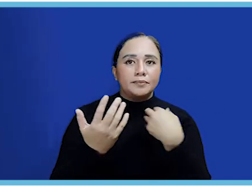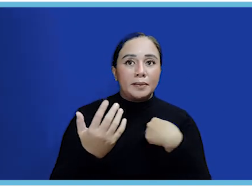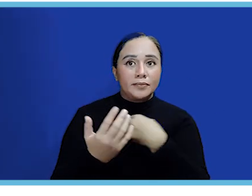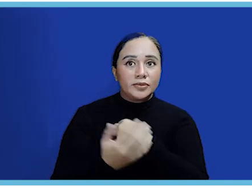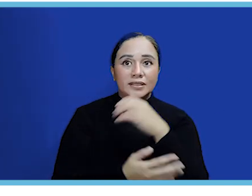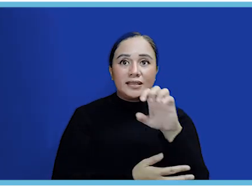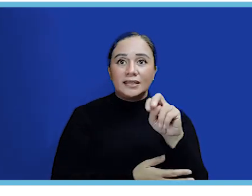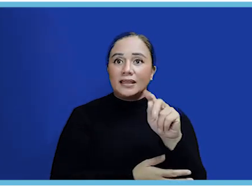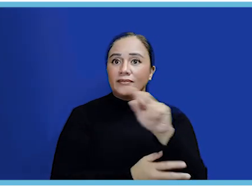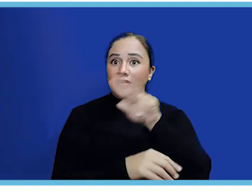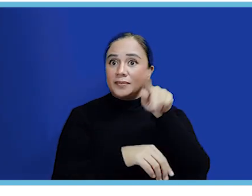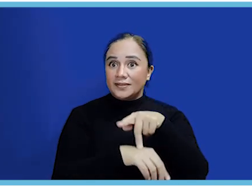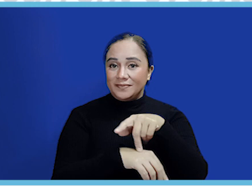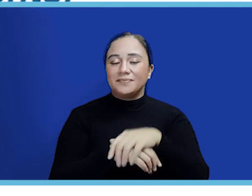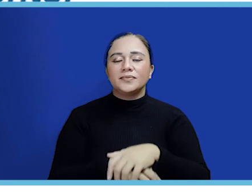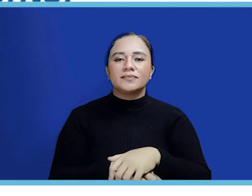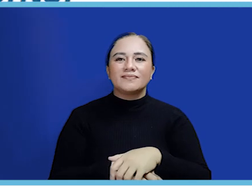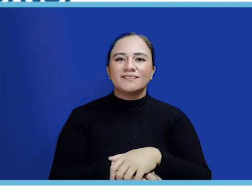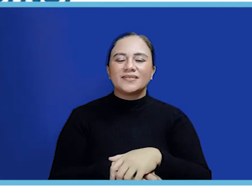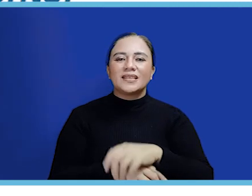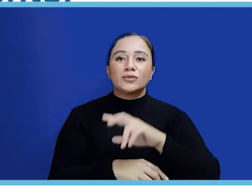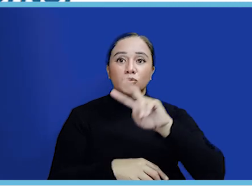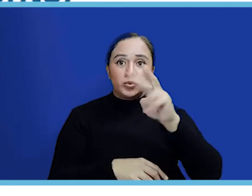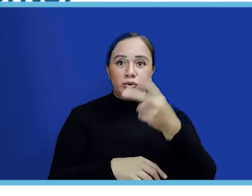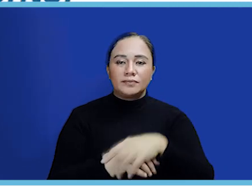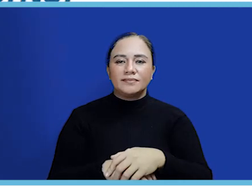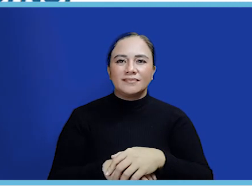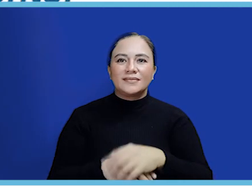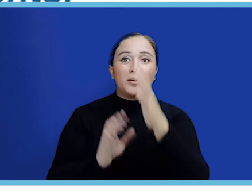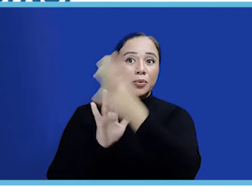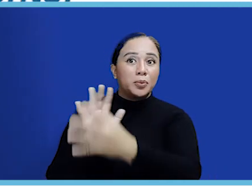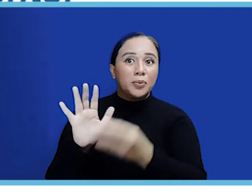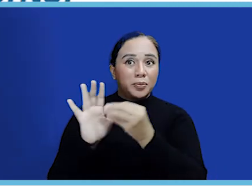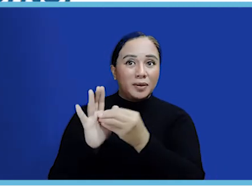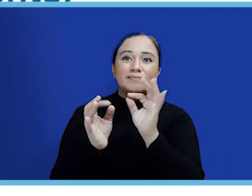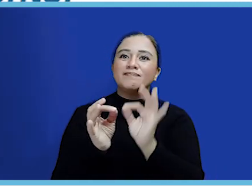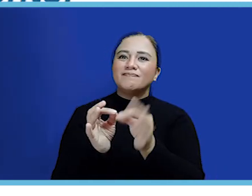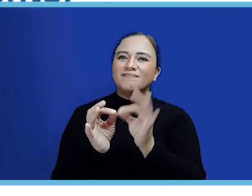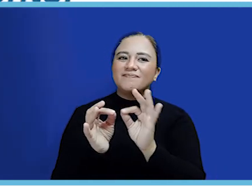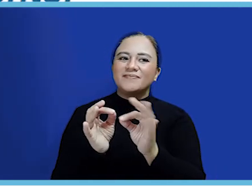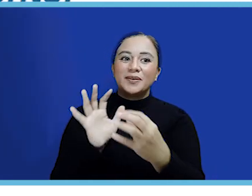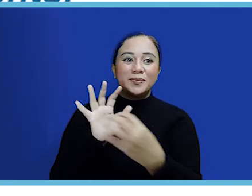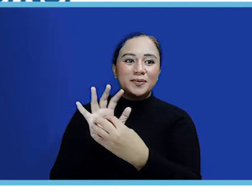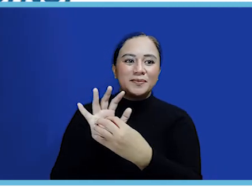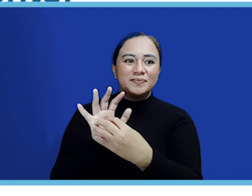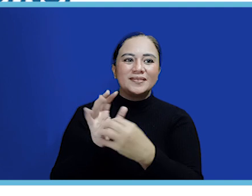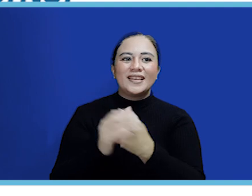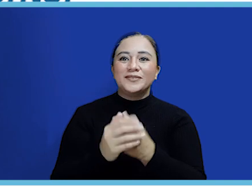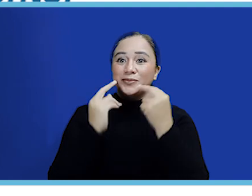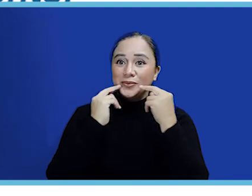members of ENET Philippines. 2. Having Filipino Sign Language interpretation inset in